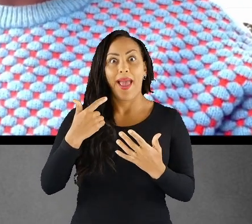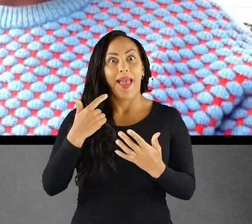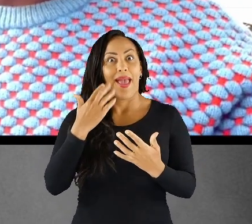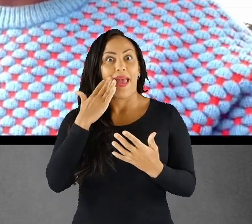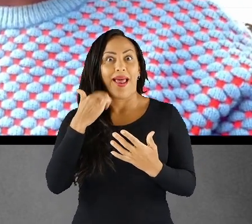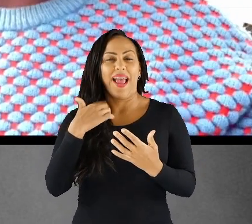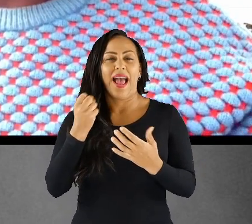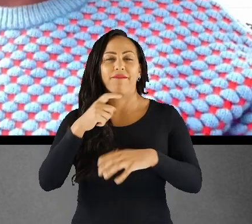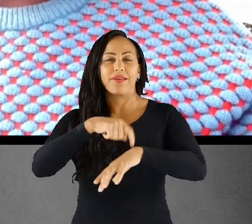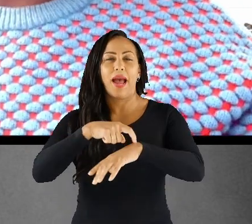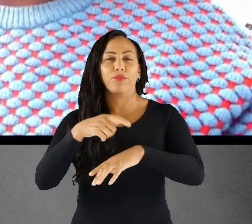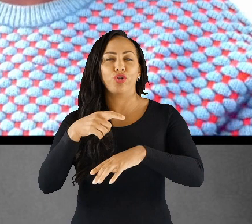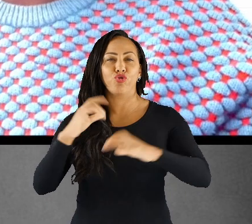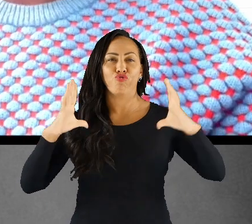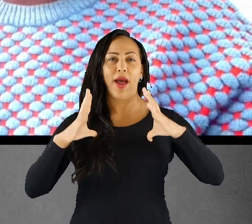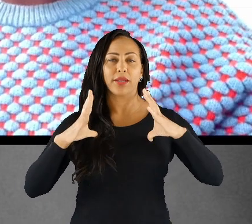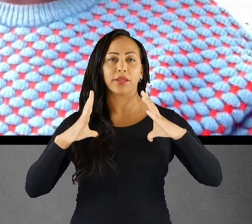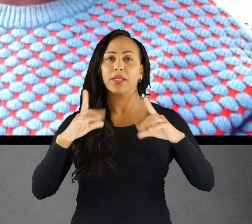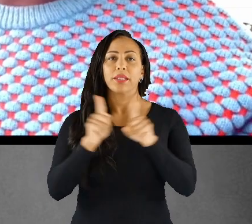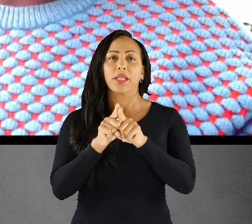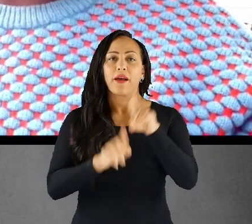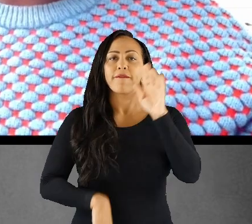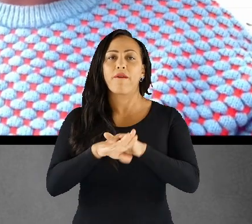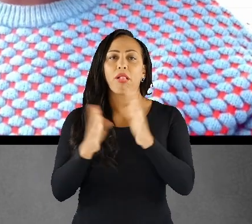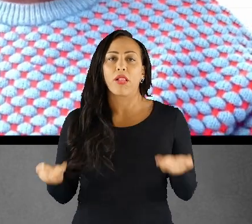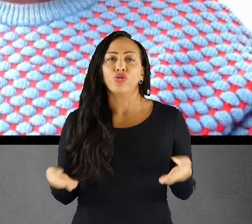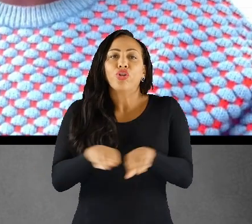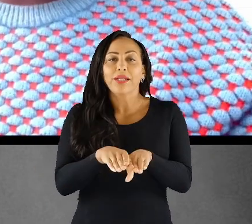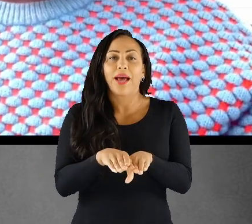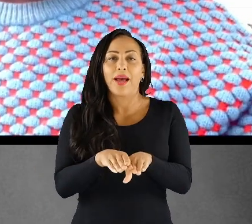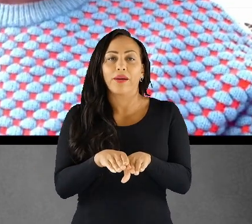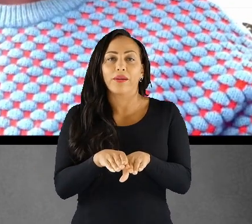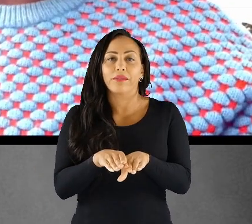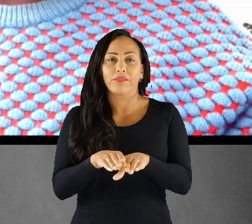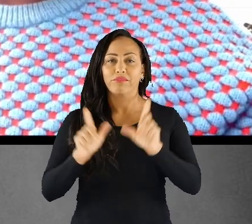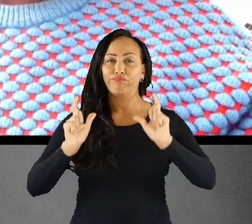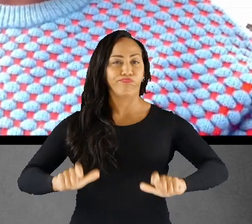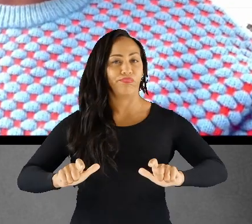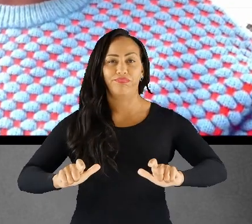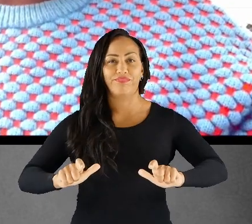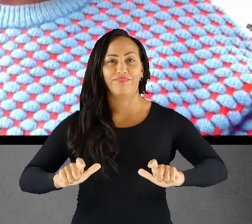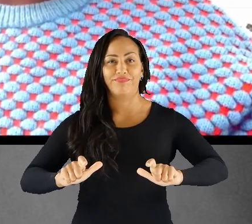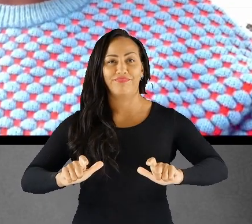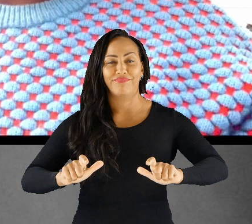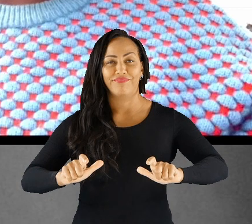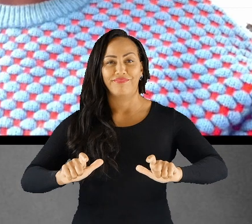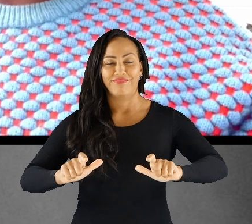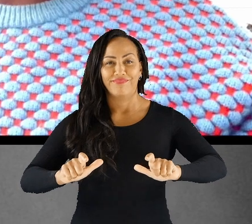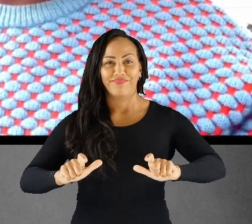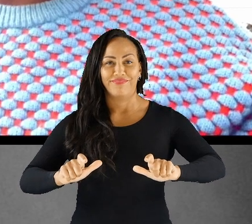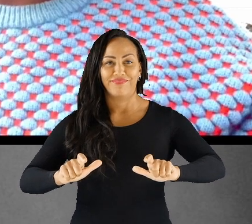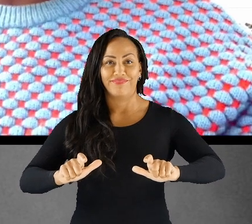rest, it's almost a complete shutdown. It's like I don't move, and I